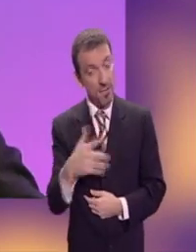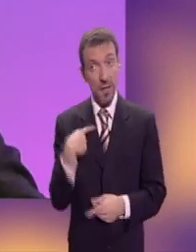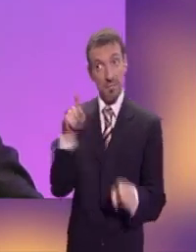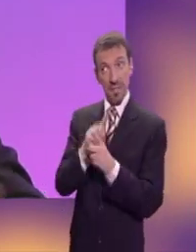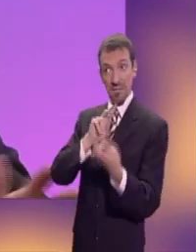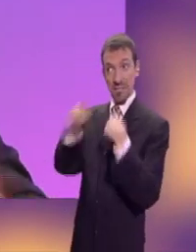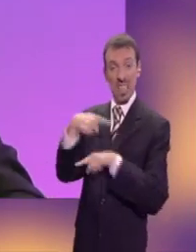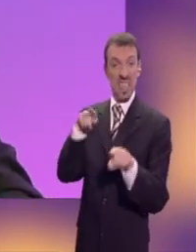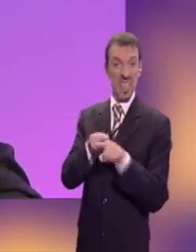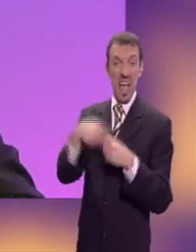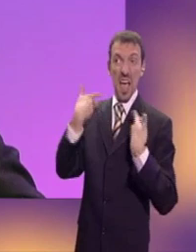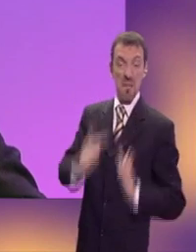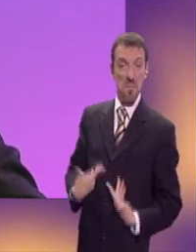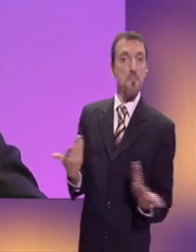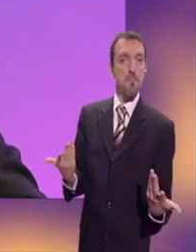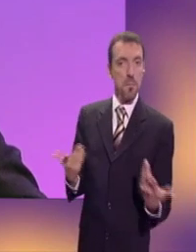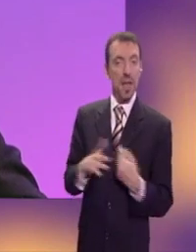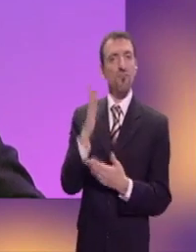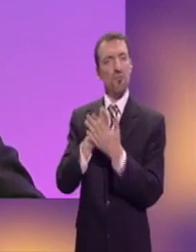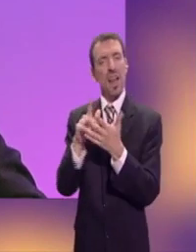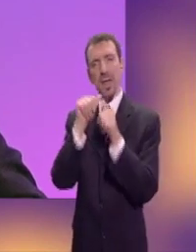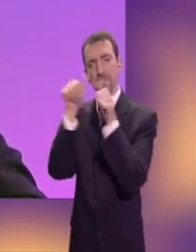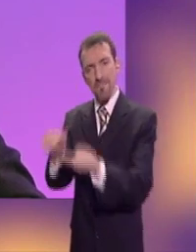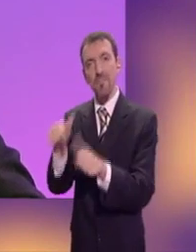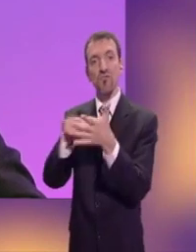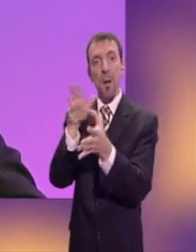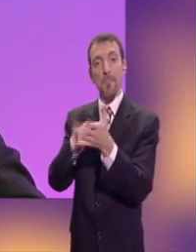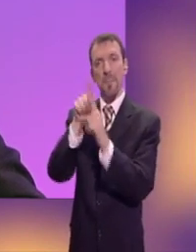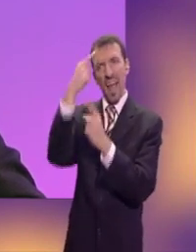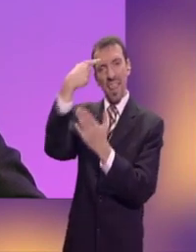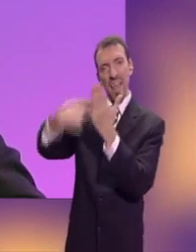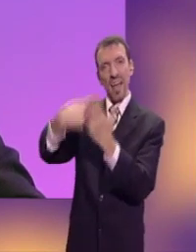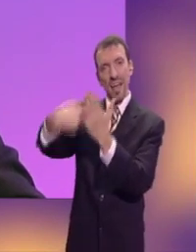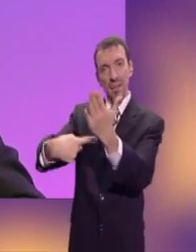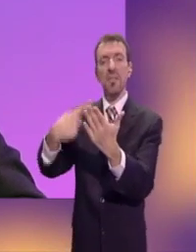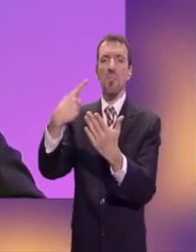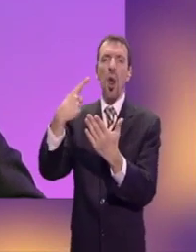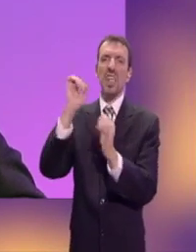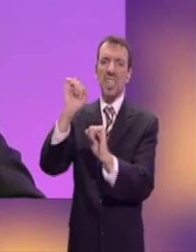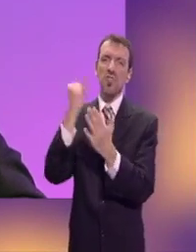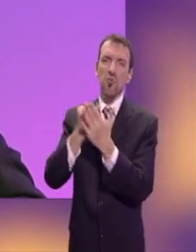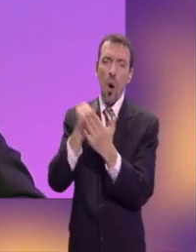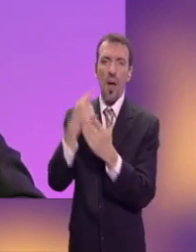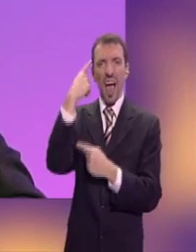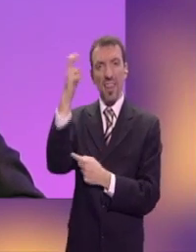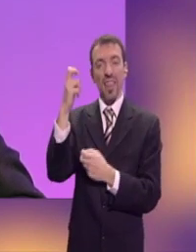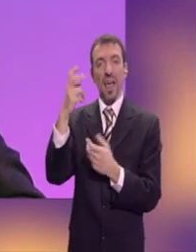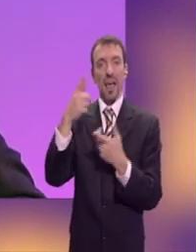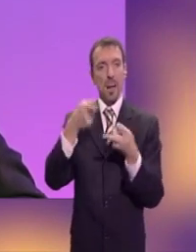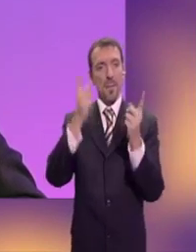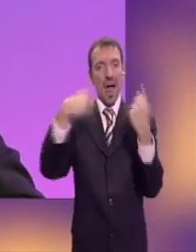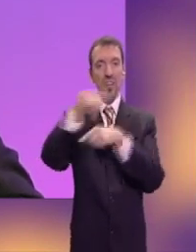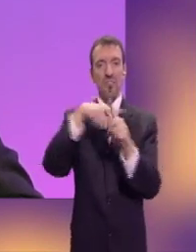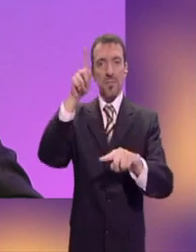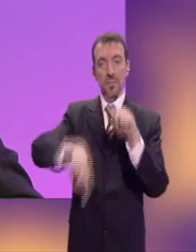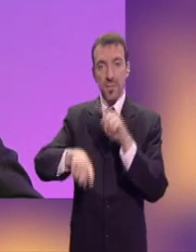very well together. I really was fond of Jim, even though I thought his policies on the IMF were wrong. I thought the adoption of monetarism, which, as